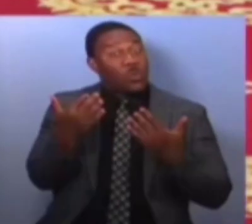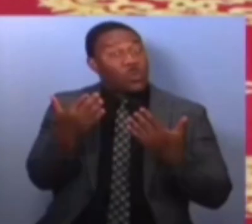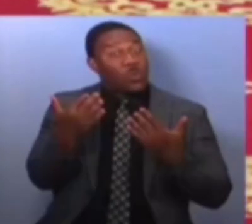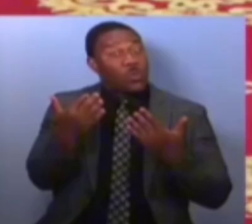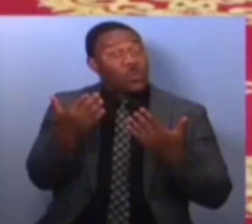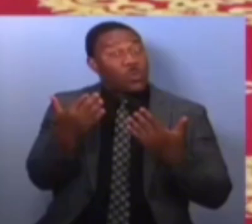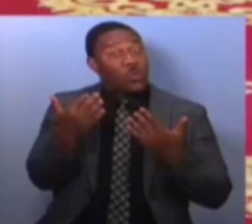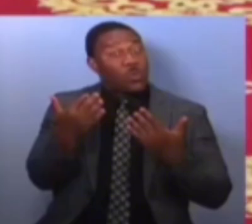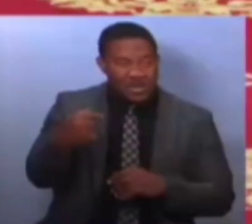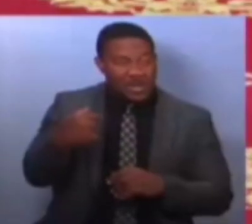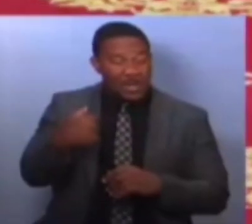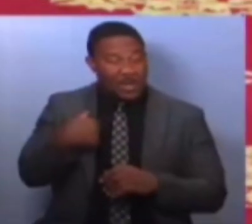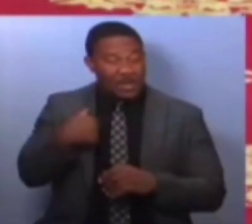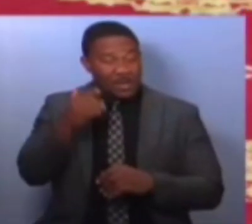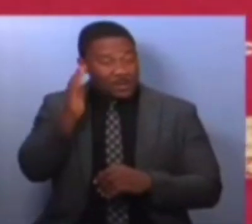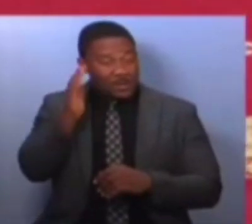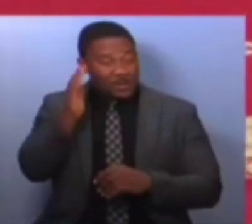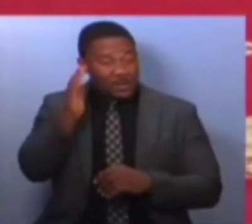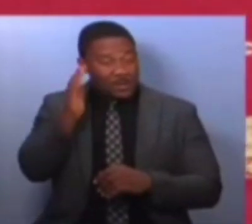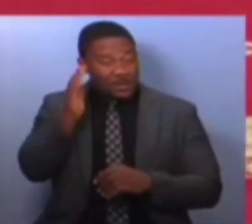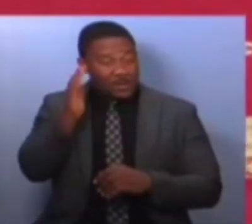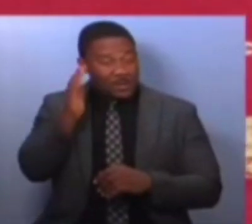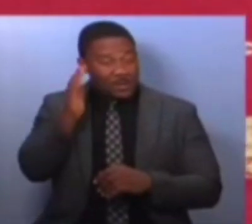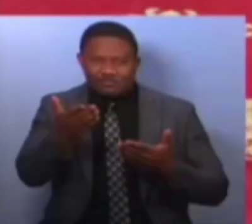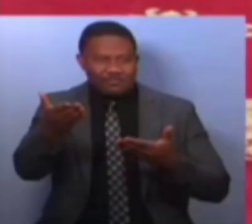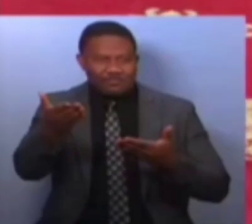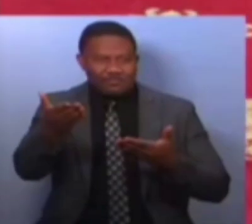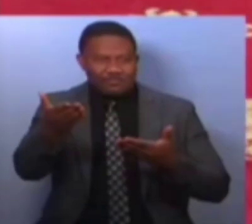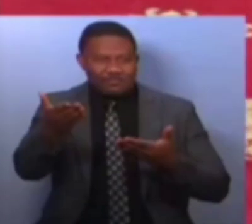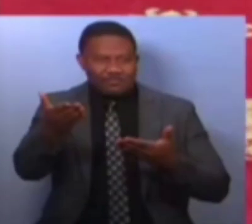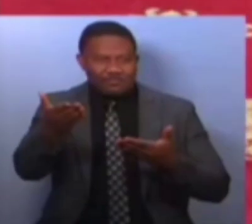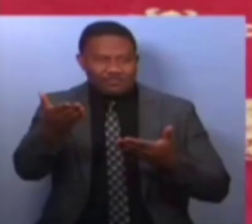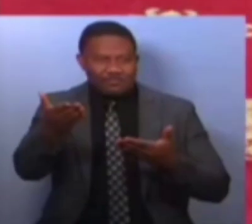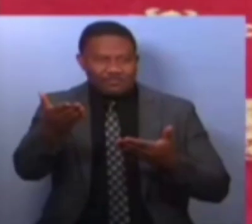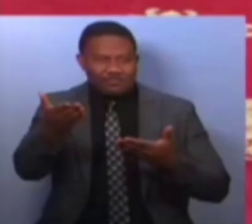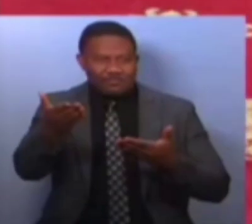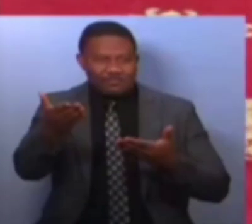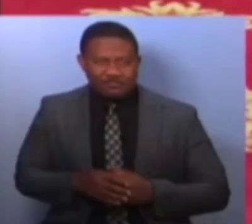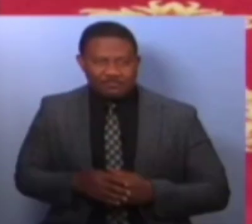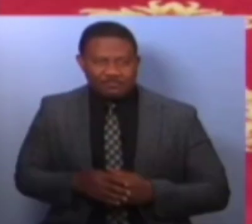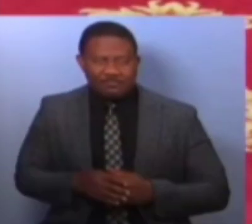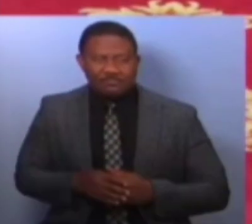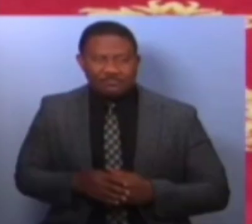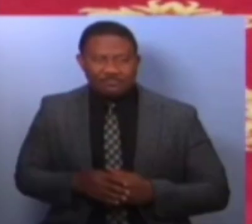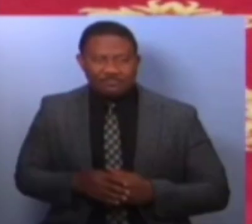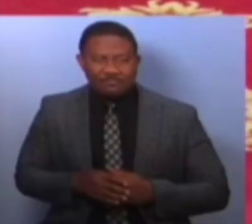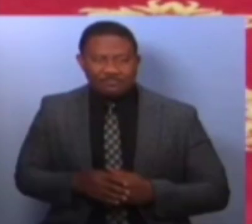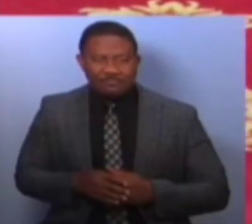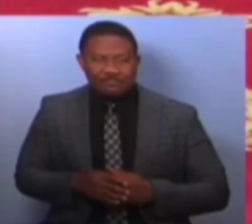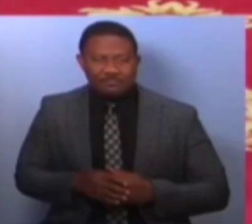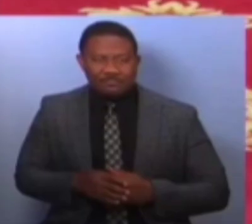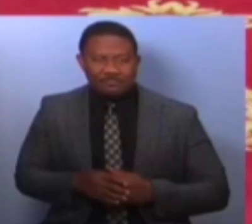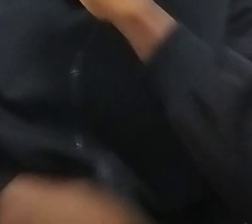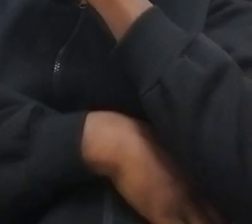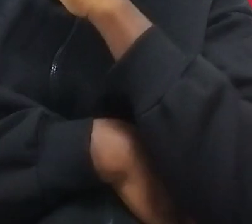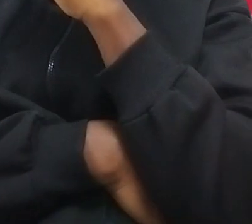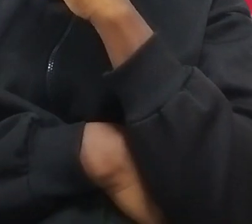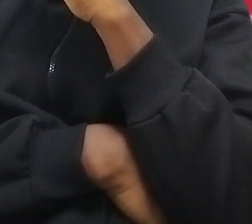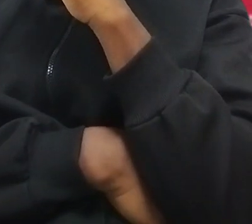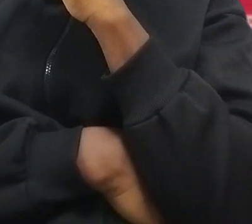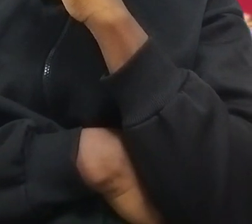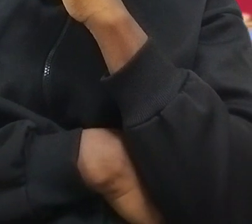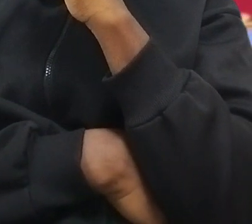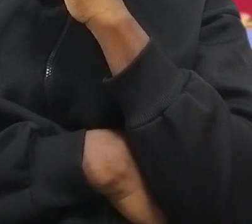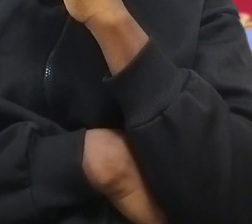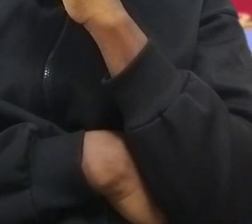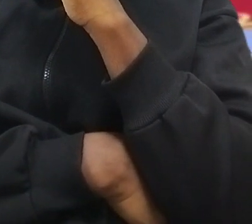house, I shall invite the Chief Justice.